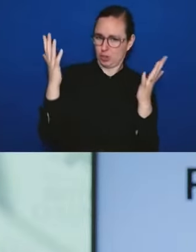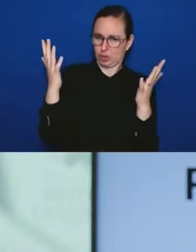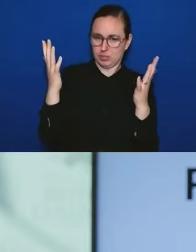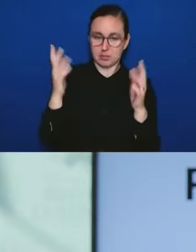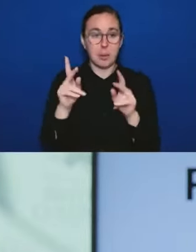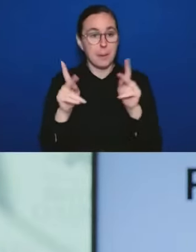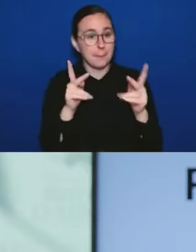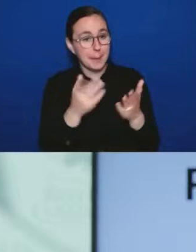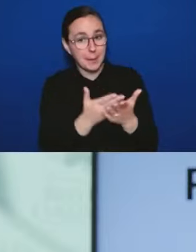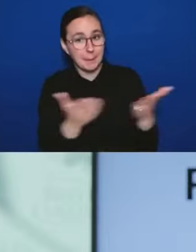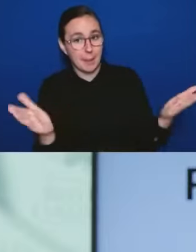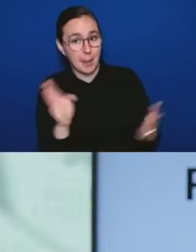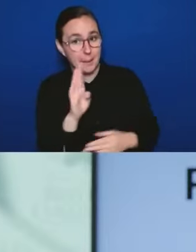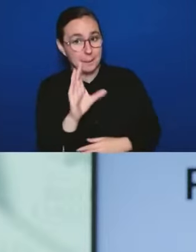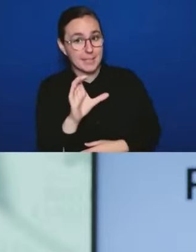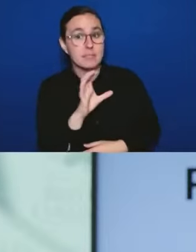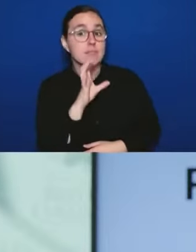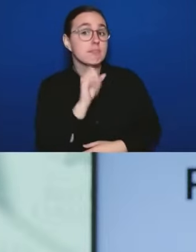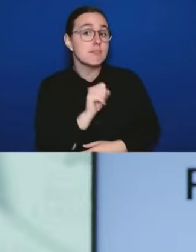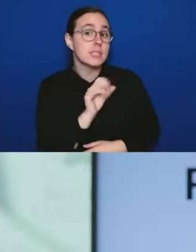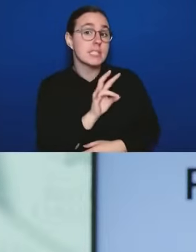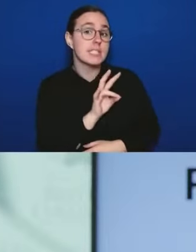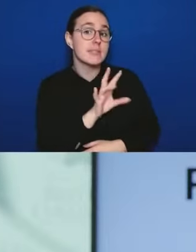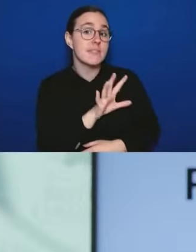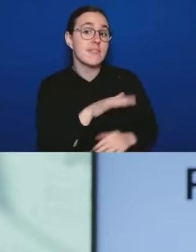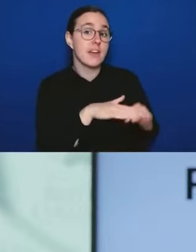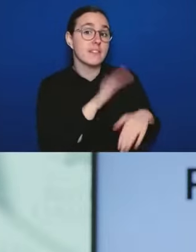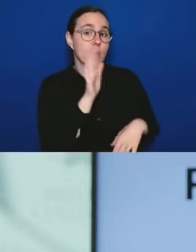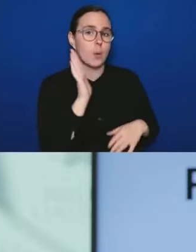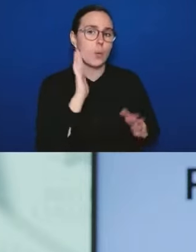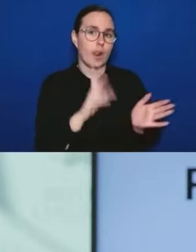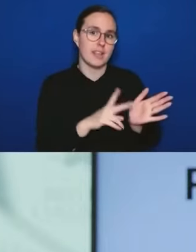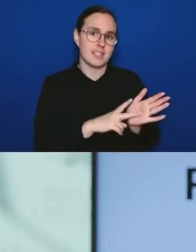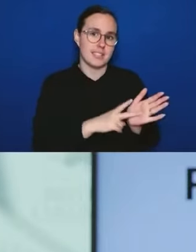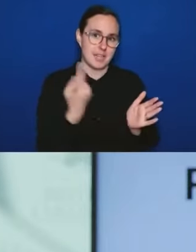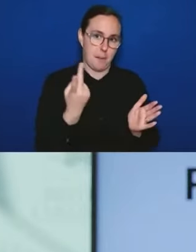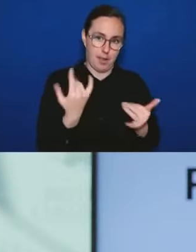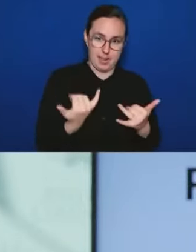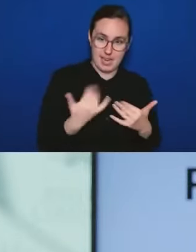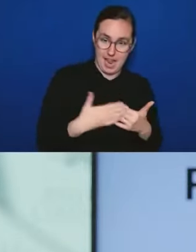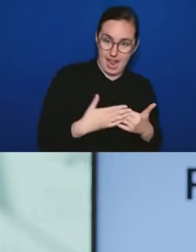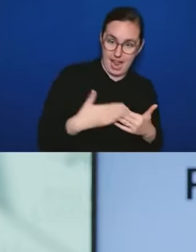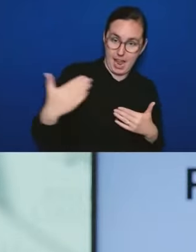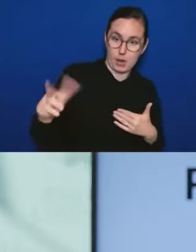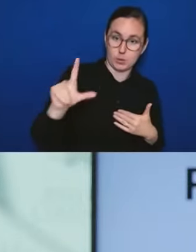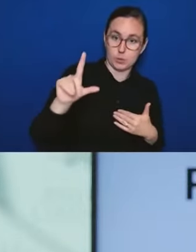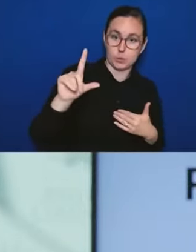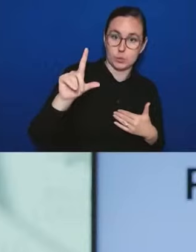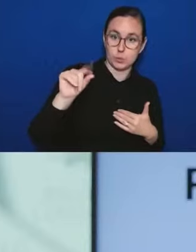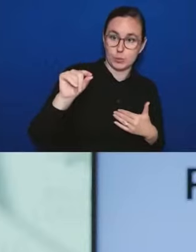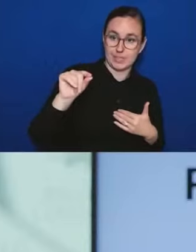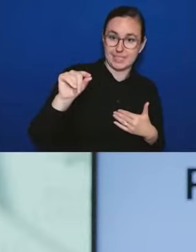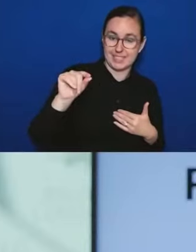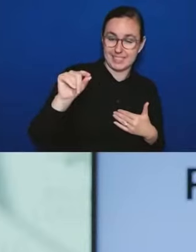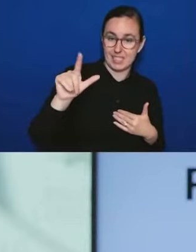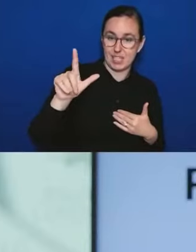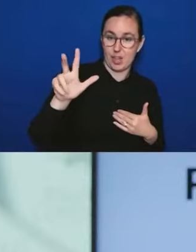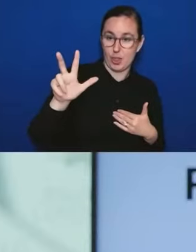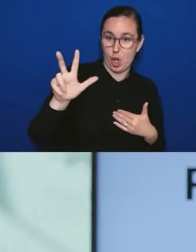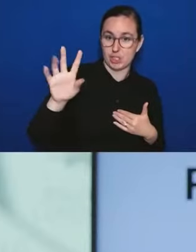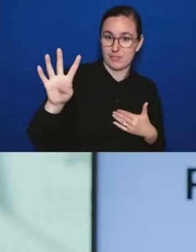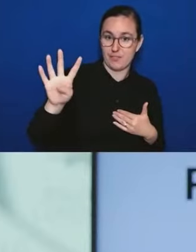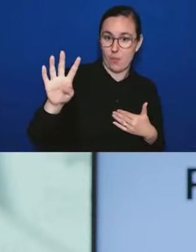and 2034. We're going to see a continued growth. And in BC, unlike other jurisdictions where they're expecting a